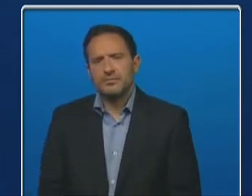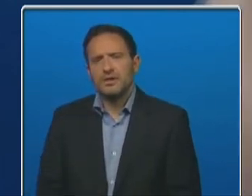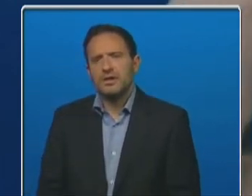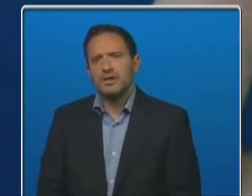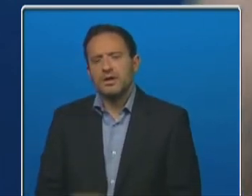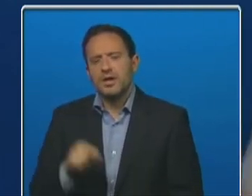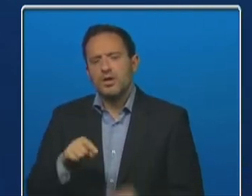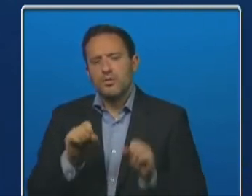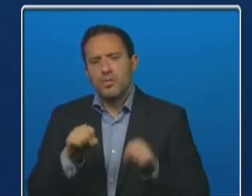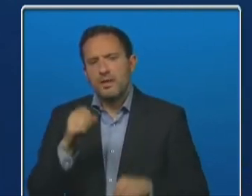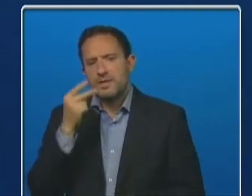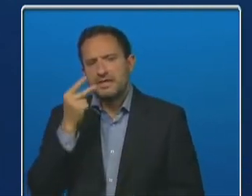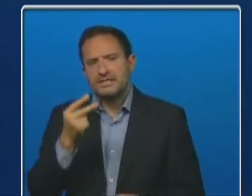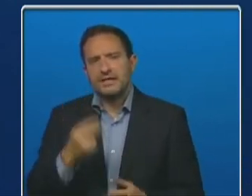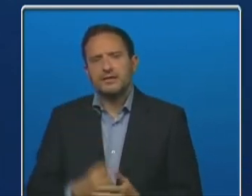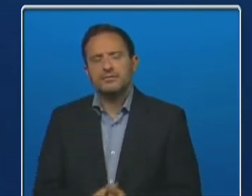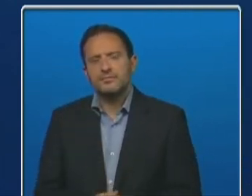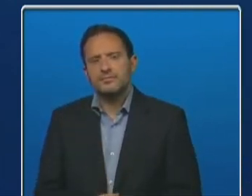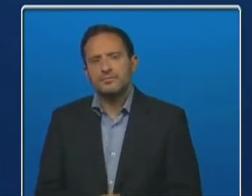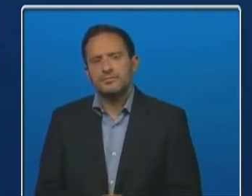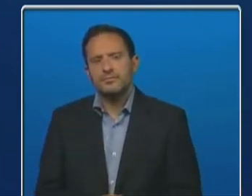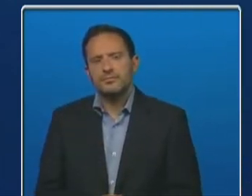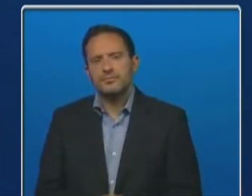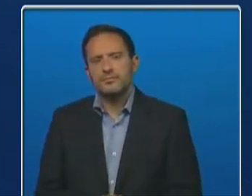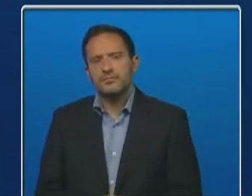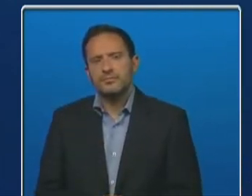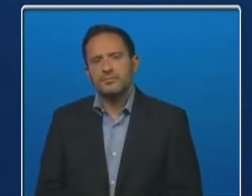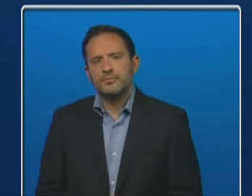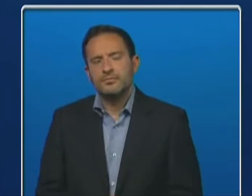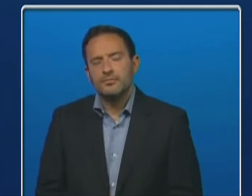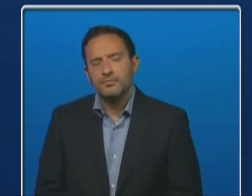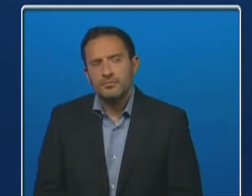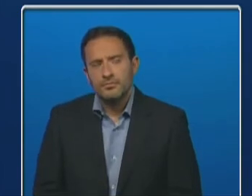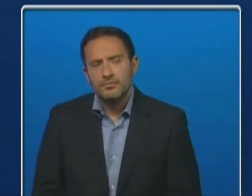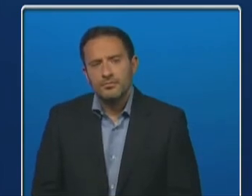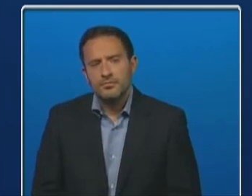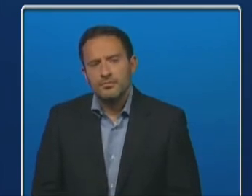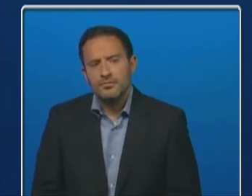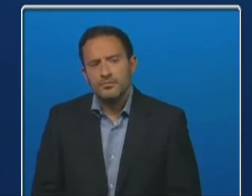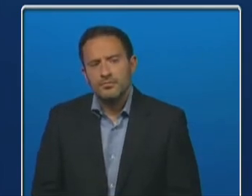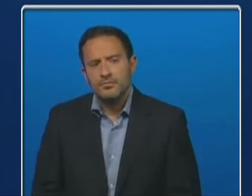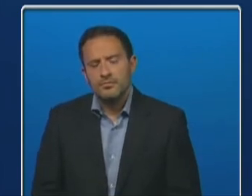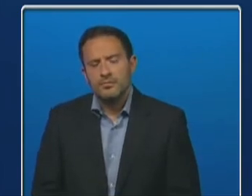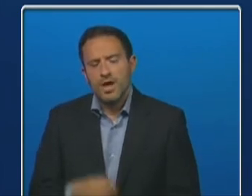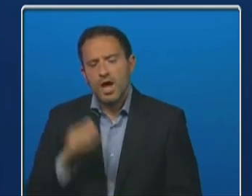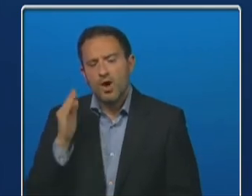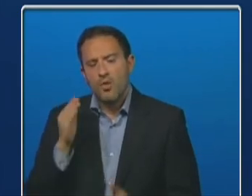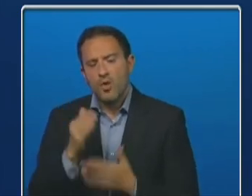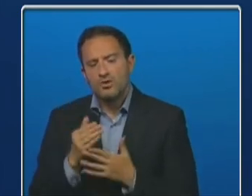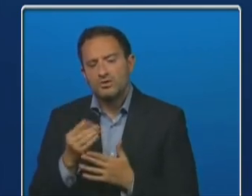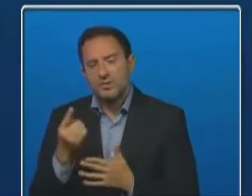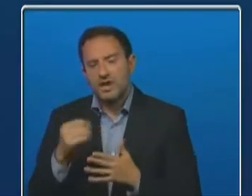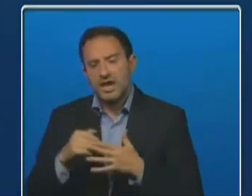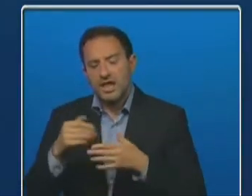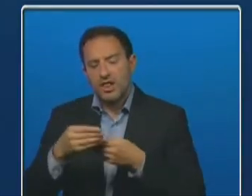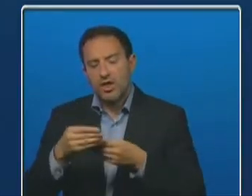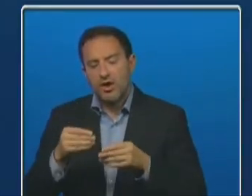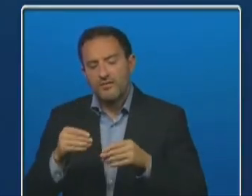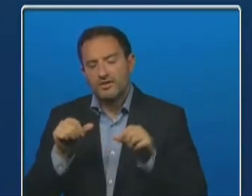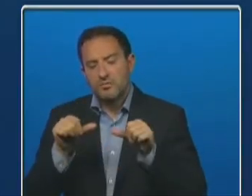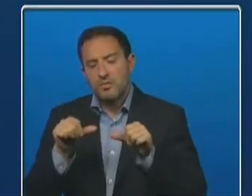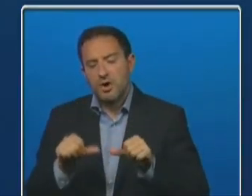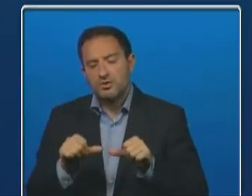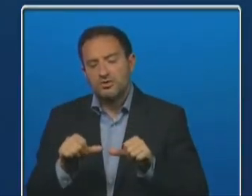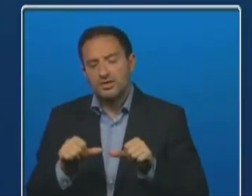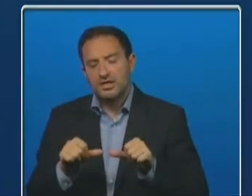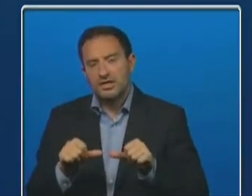be able to see how far below. Great, yeah. And to the extent that somebody in the PIO office can get that posted now,